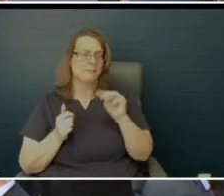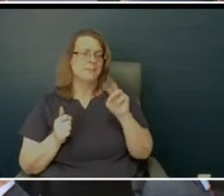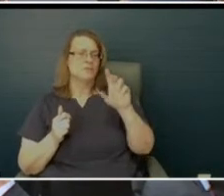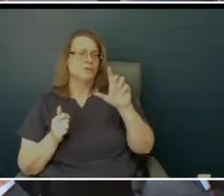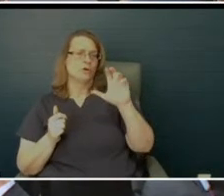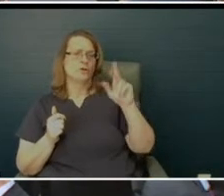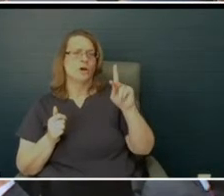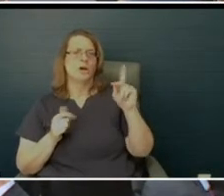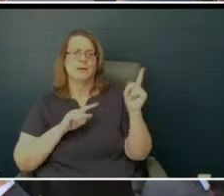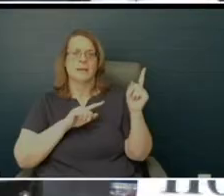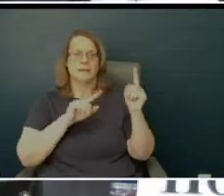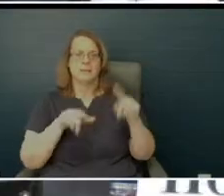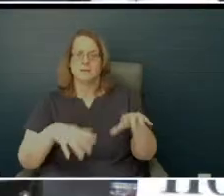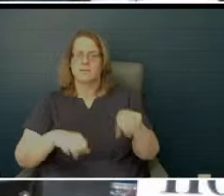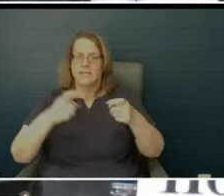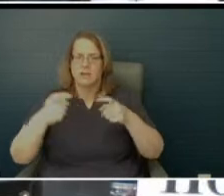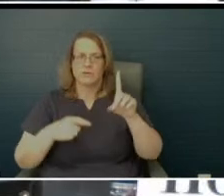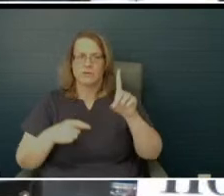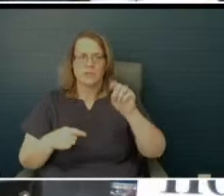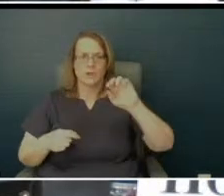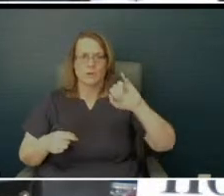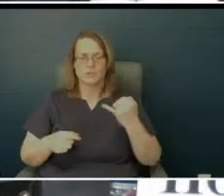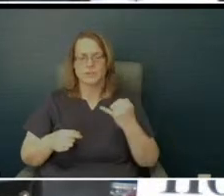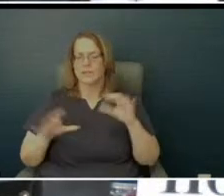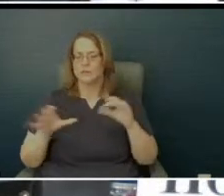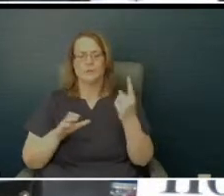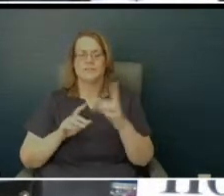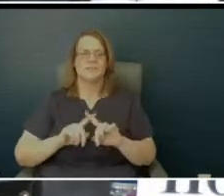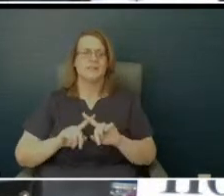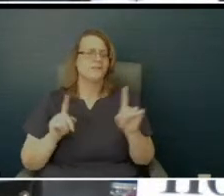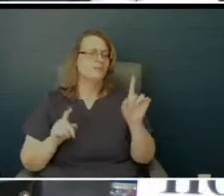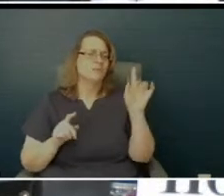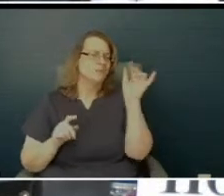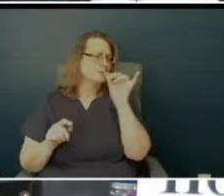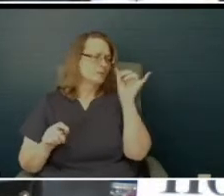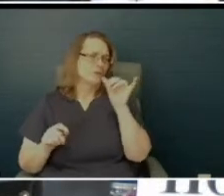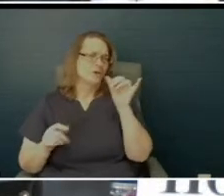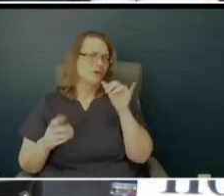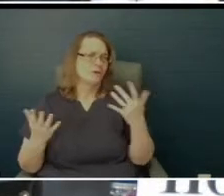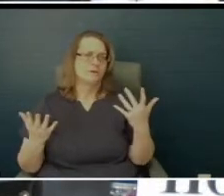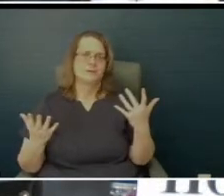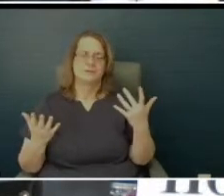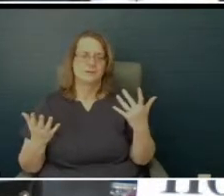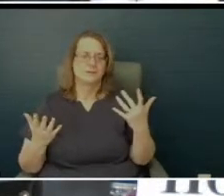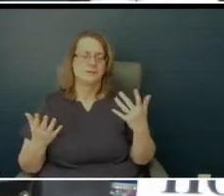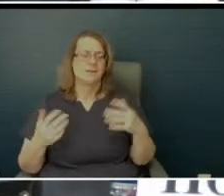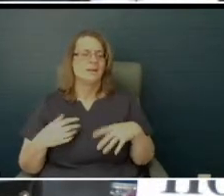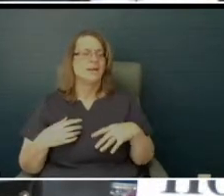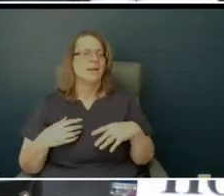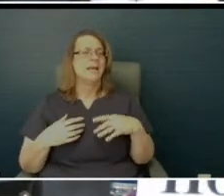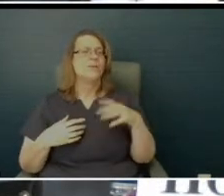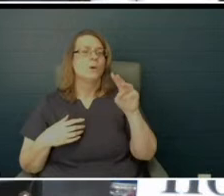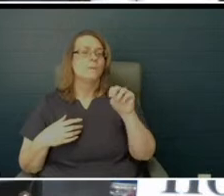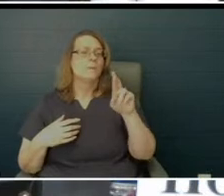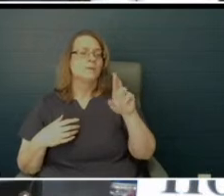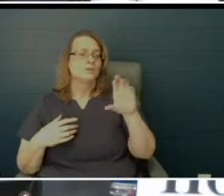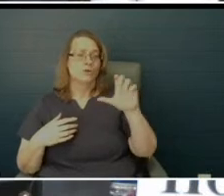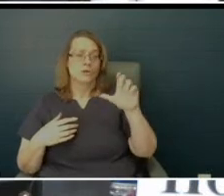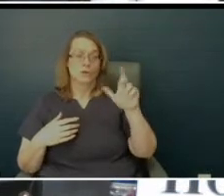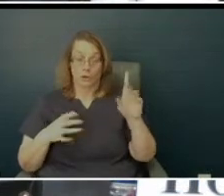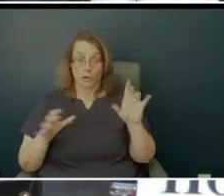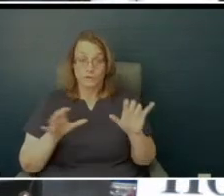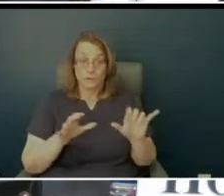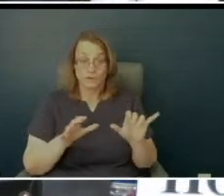Department of Justice and do something different was just an absurd premise. And all he was doing, Mr. Clark, by putting himself forward, was